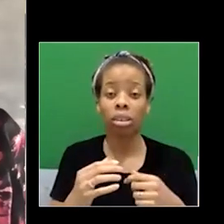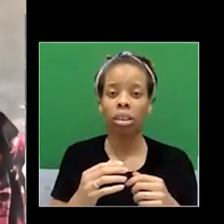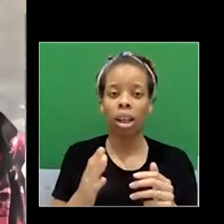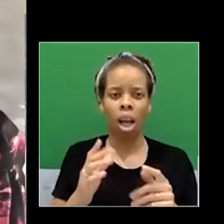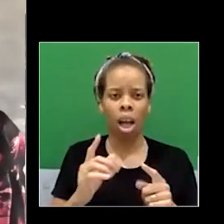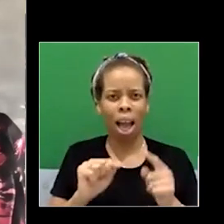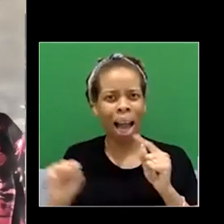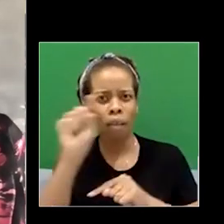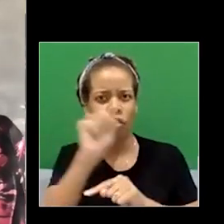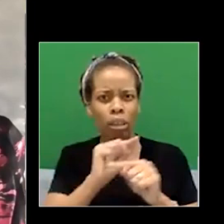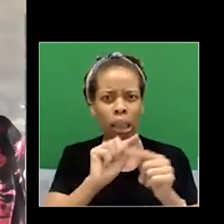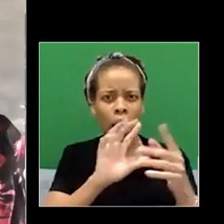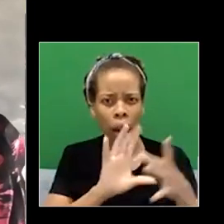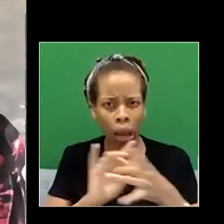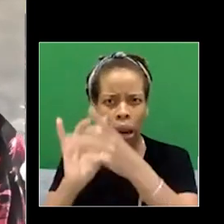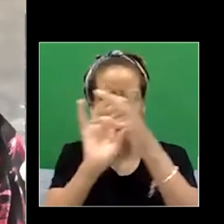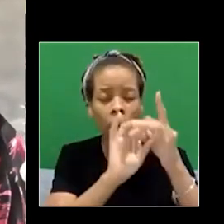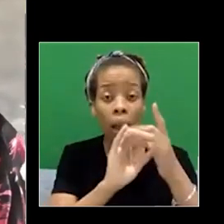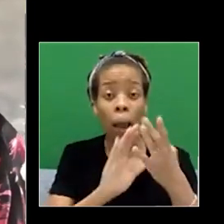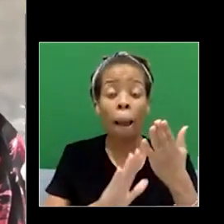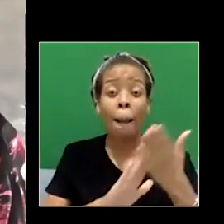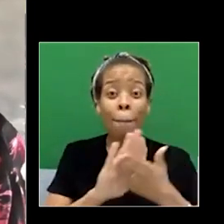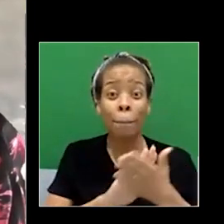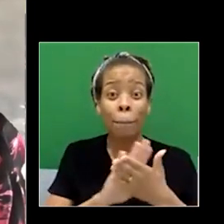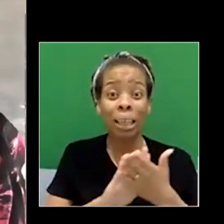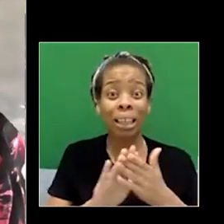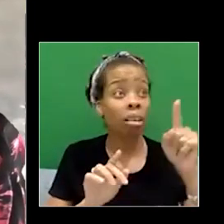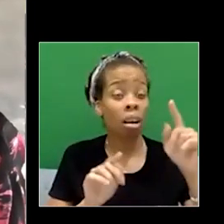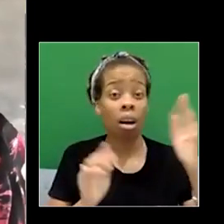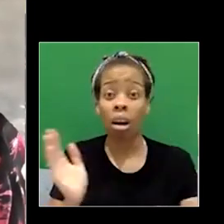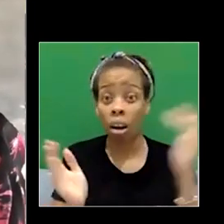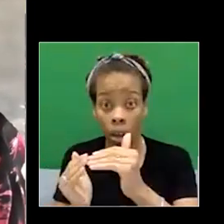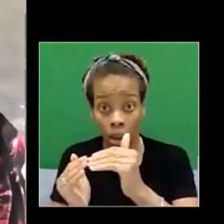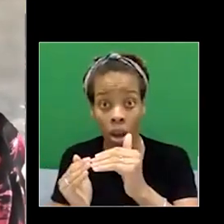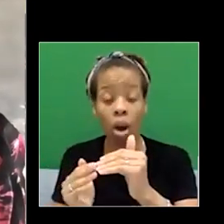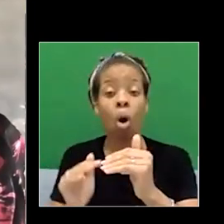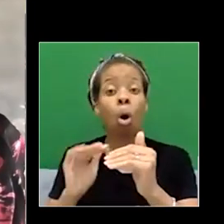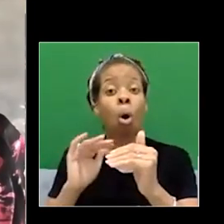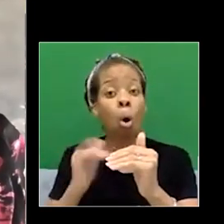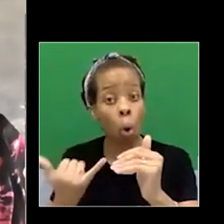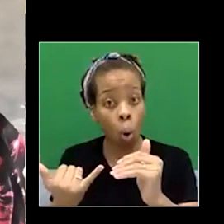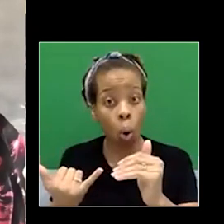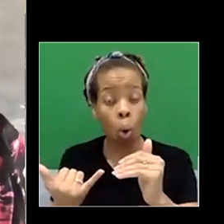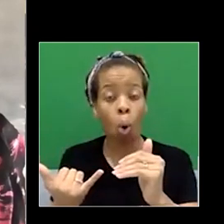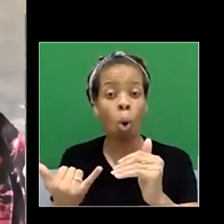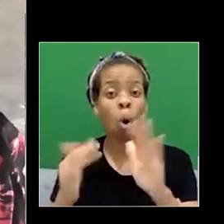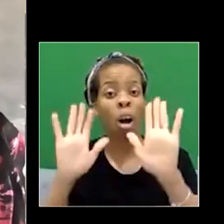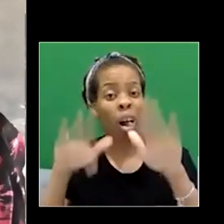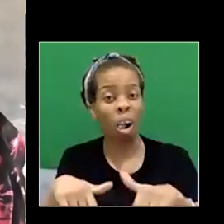got to be relative, you either resolve it in relation to everything else that's going on, or you go somewhere